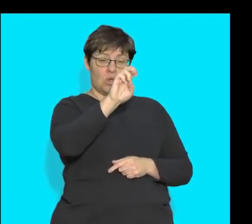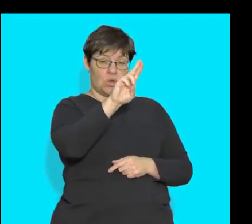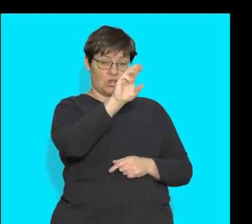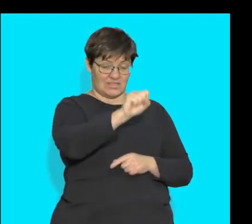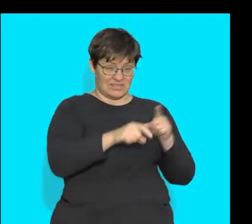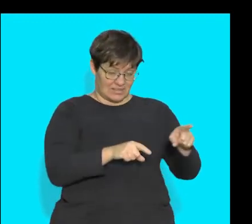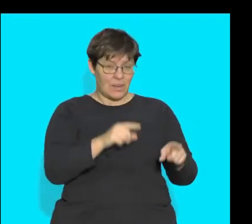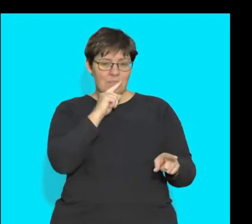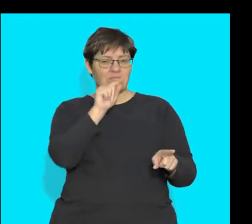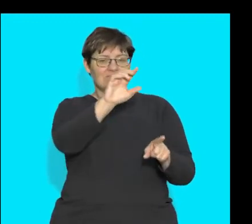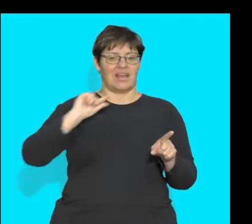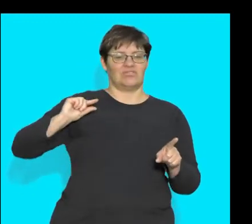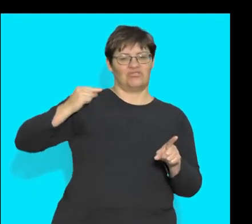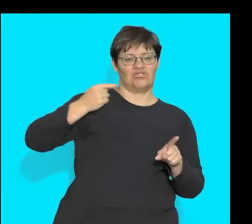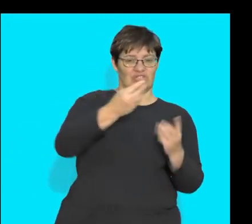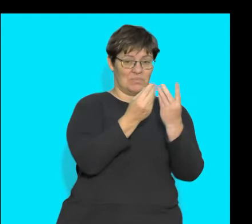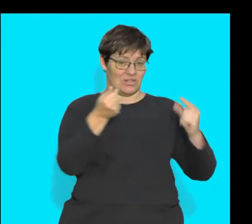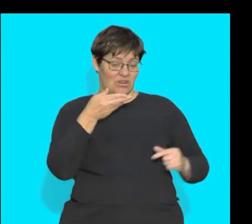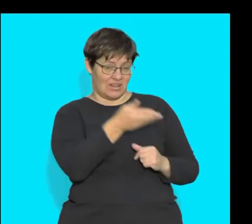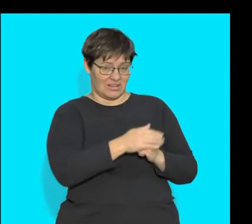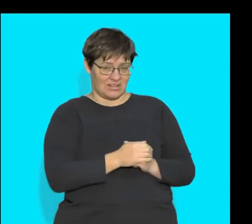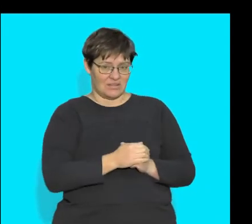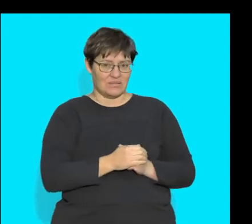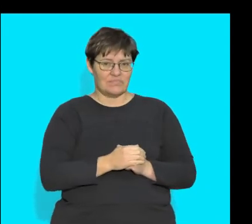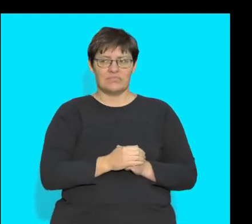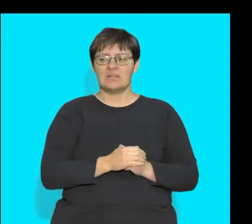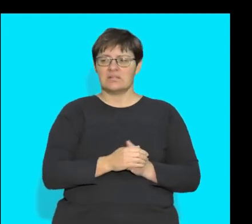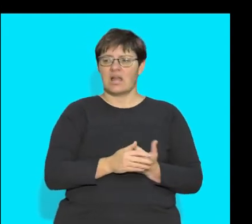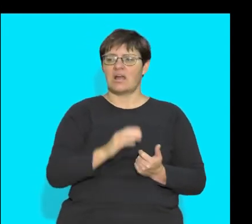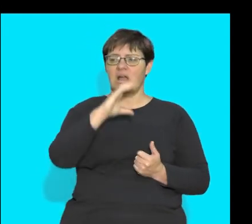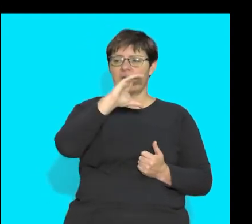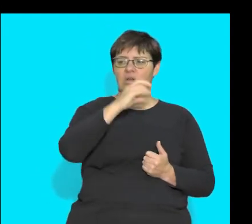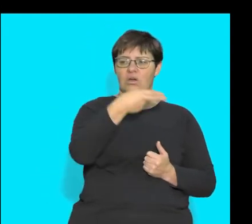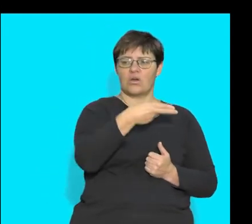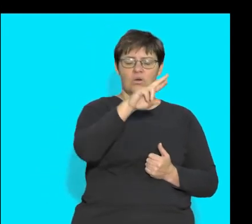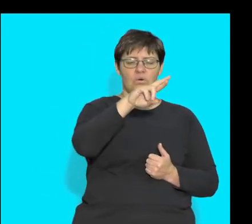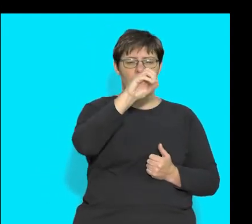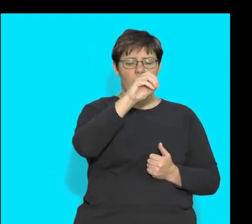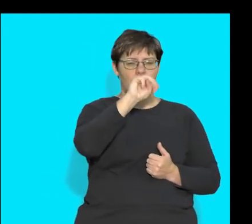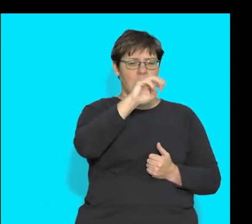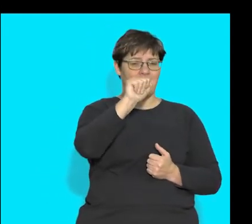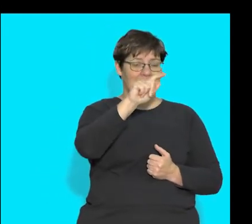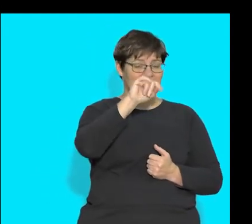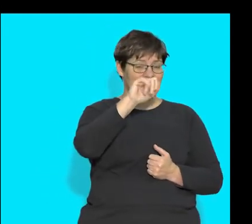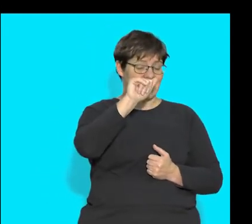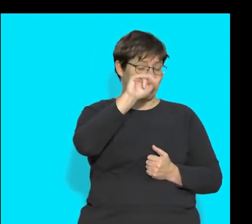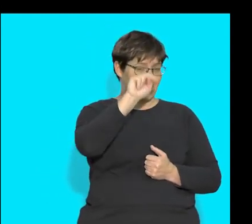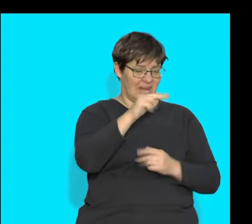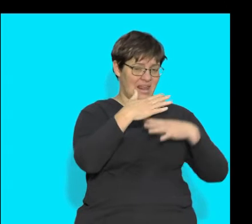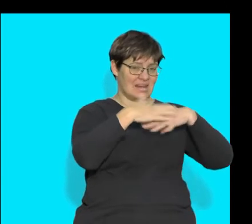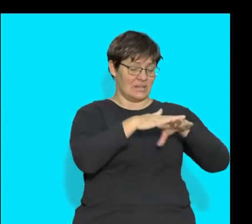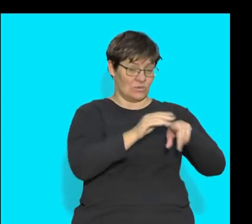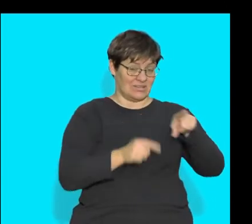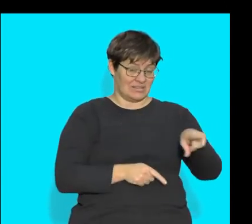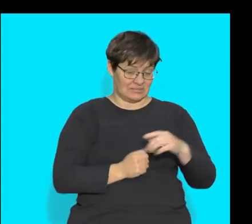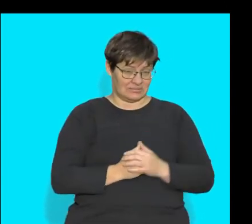this is our genetic material. Okay, this is the chromatin network. And in eukaryotic cells,